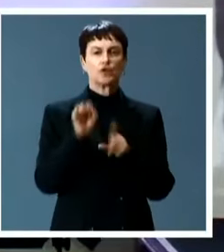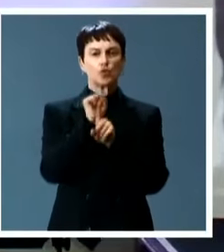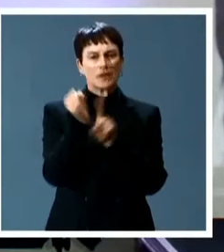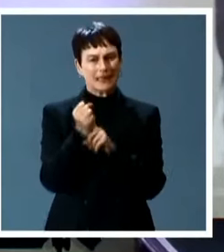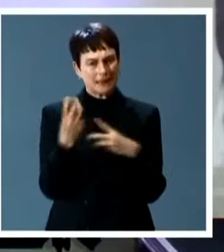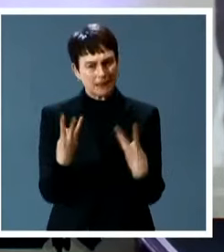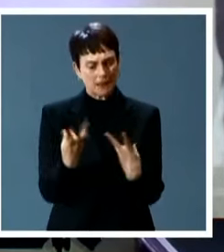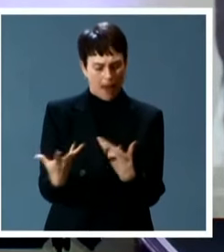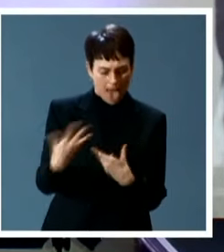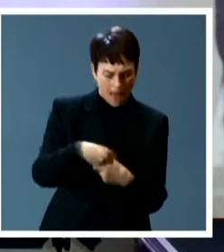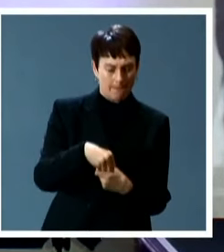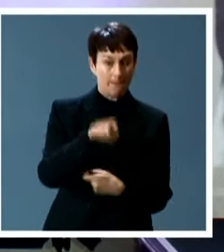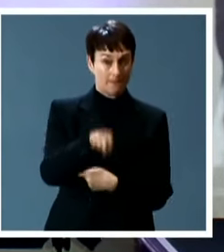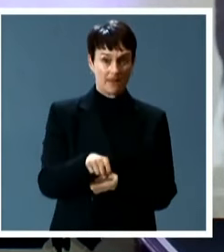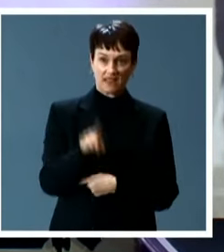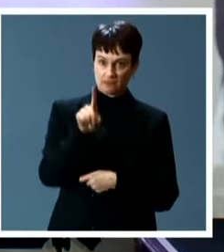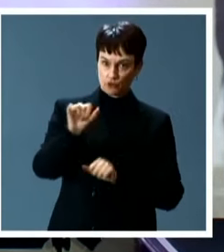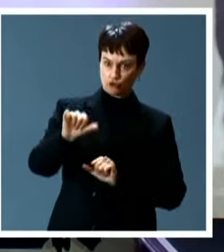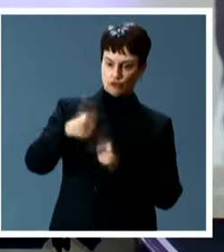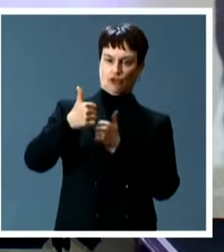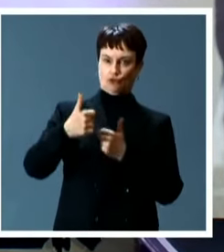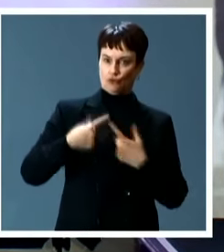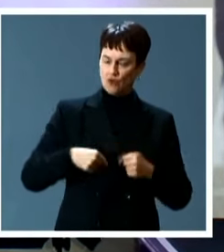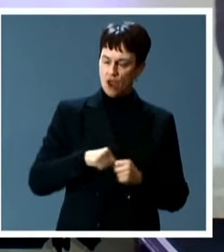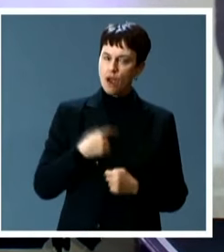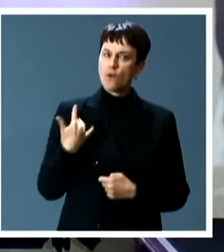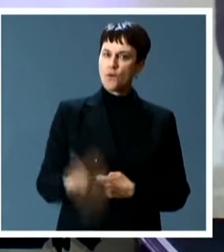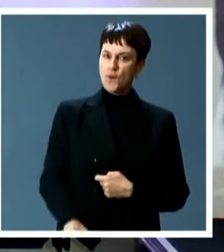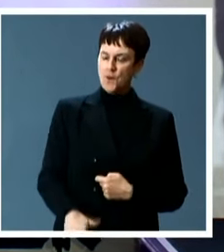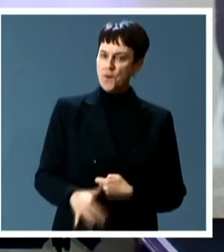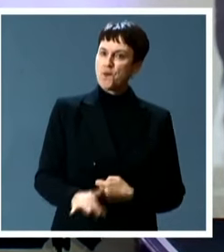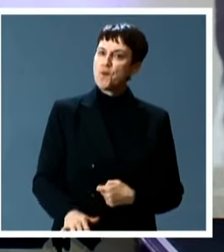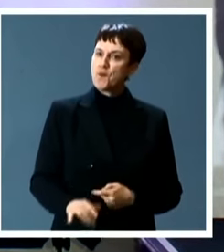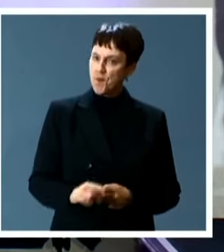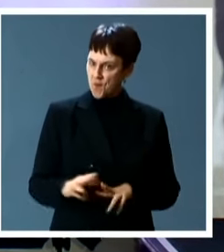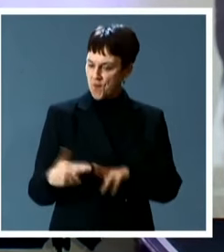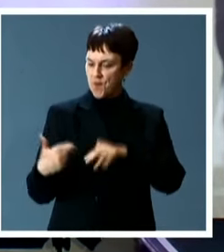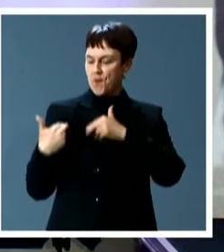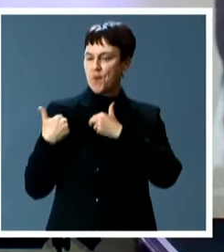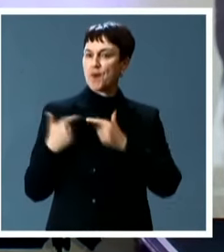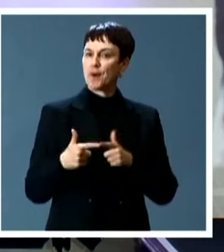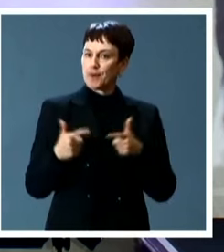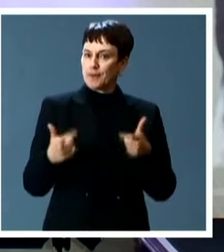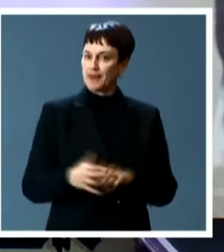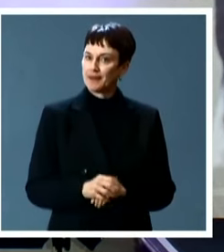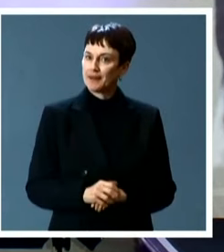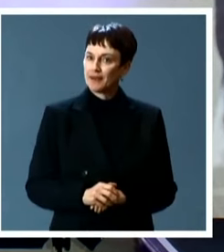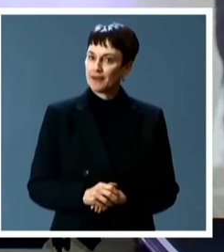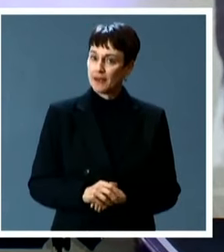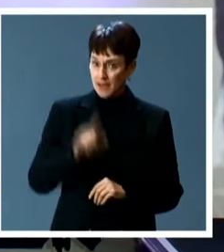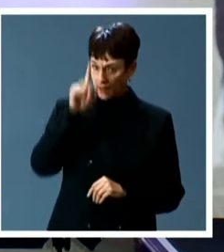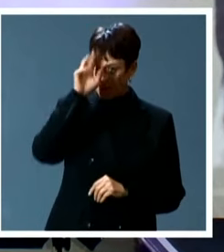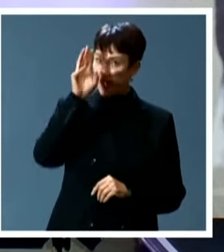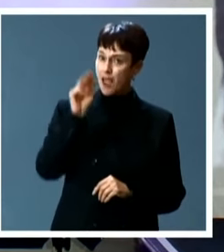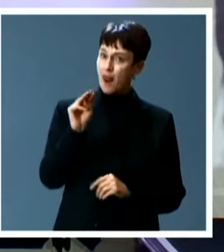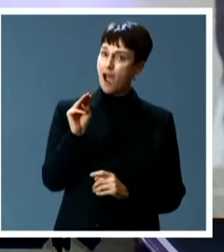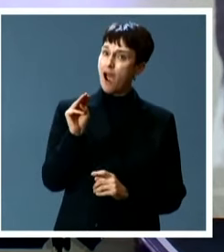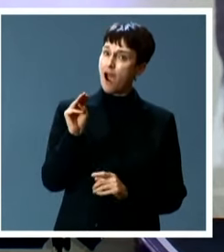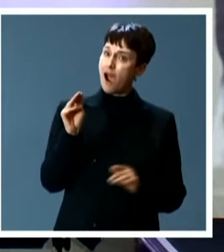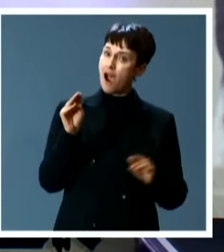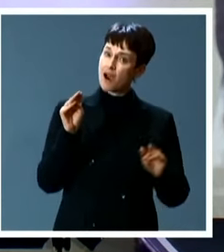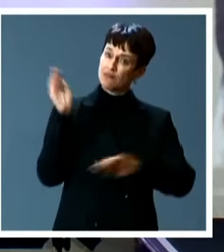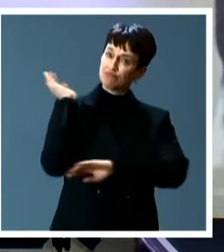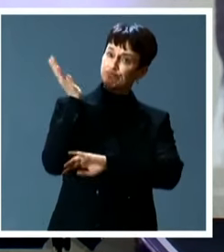What a challenge, what a task. It is in our hands, as Nelson Mandela said. As we draw to a